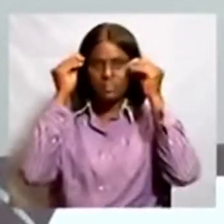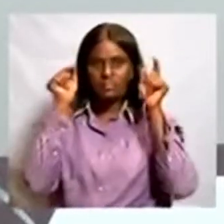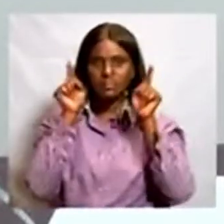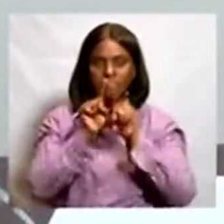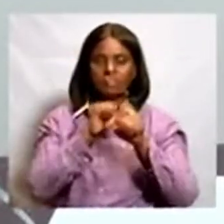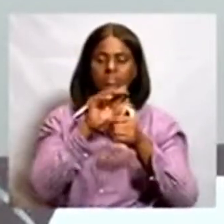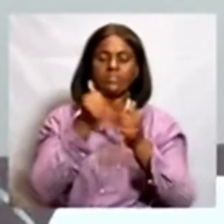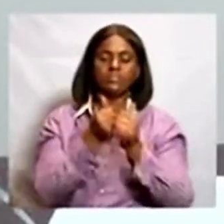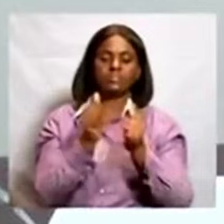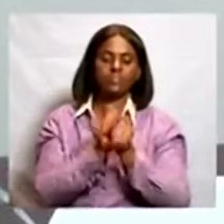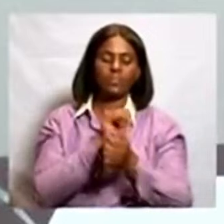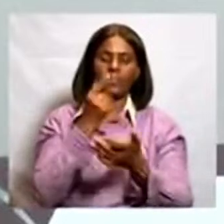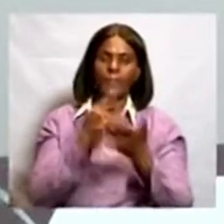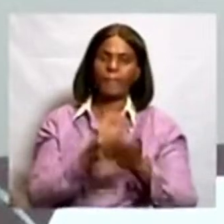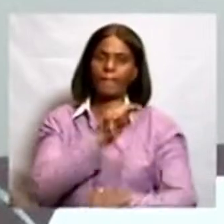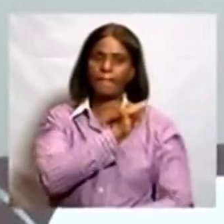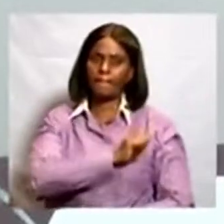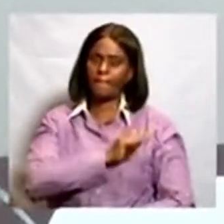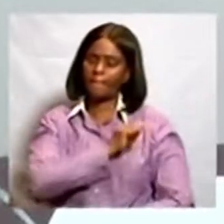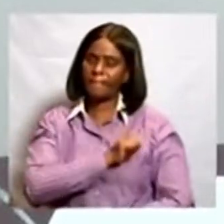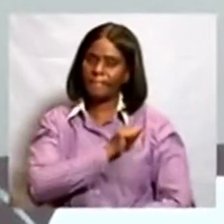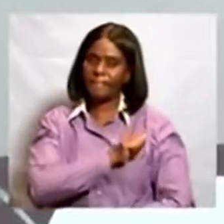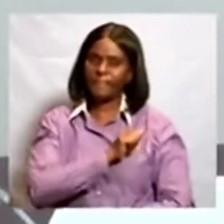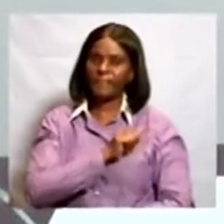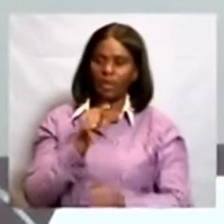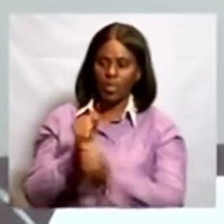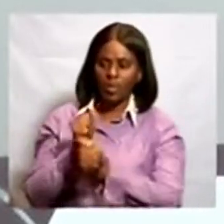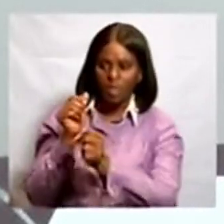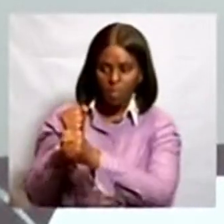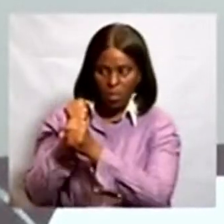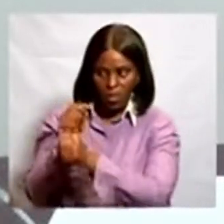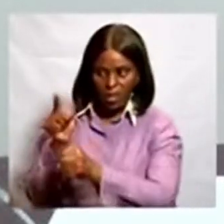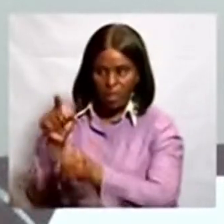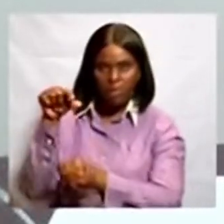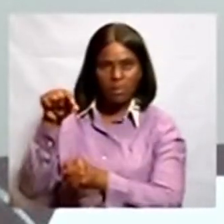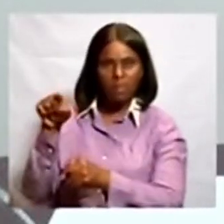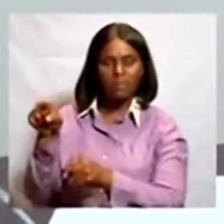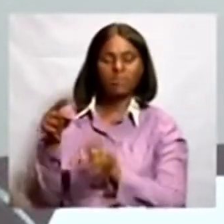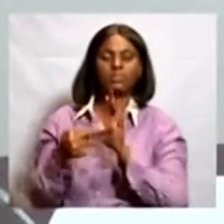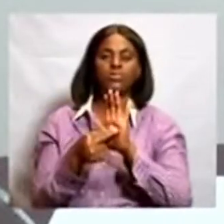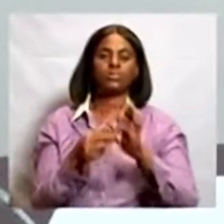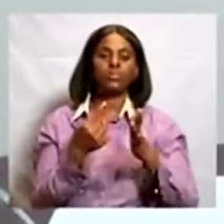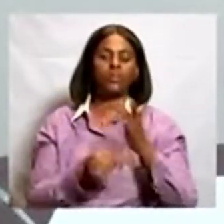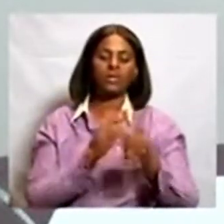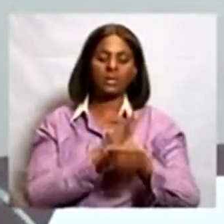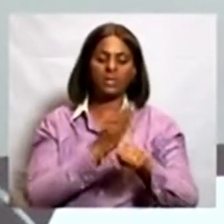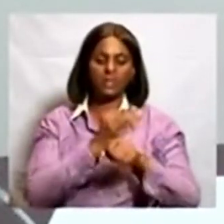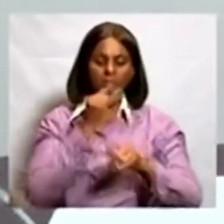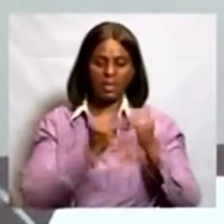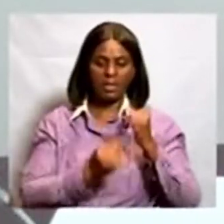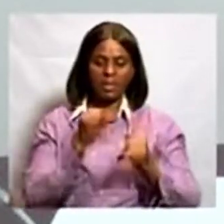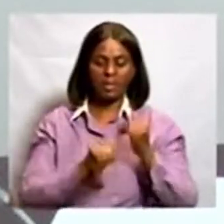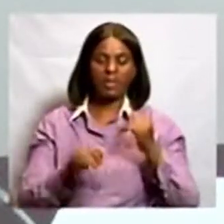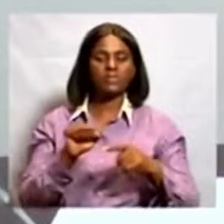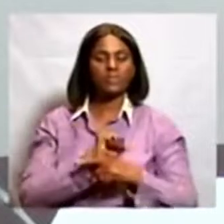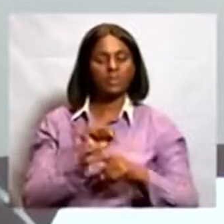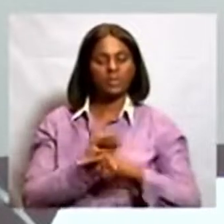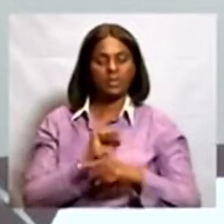the attitudes that a holder of that qualification should exhibit at the end of the training.